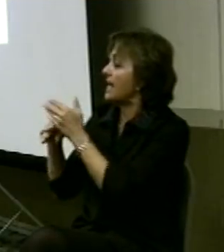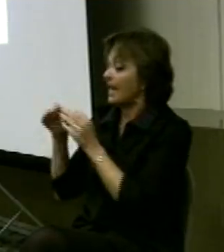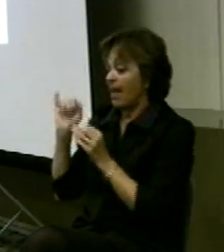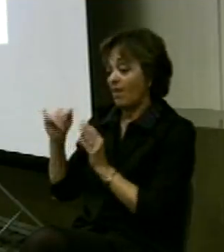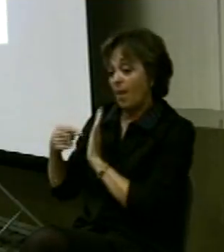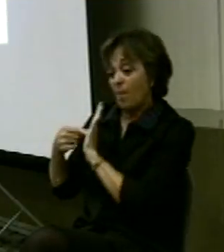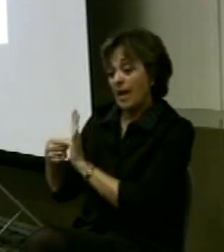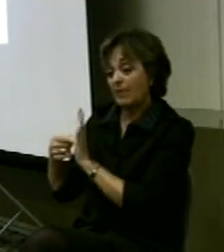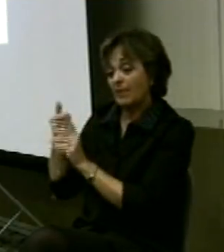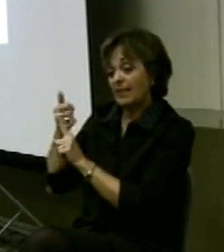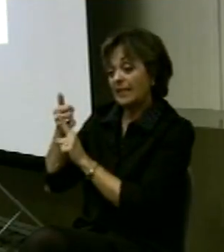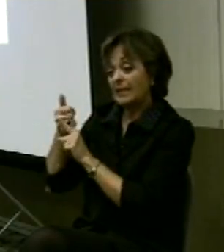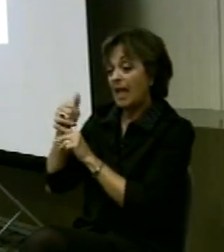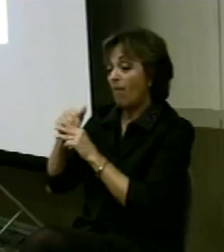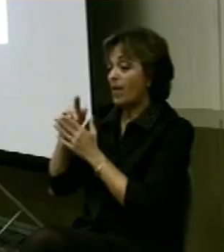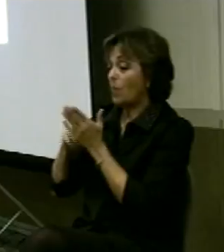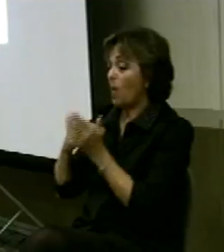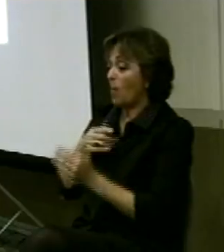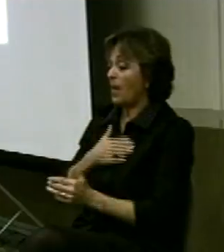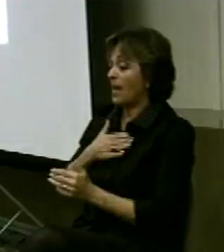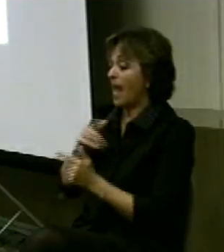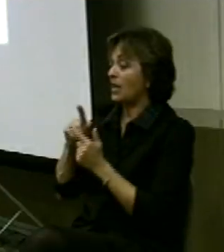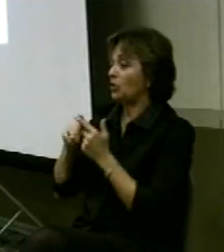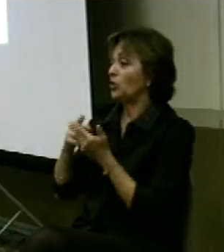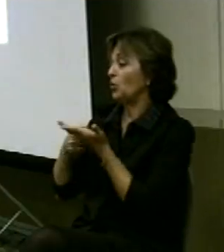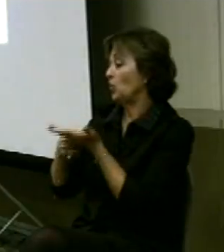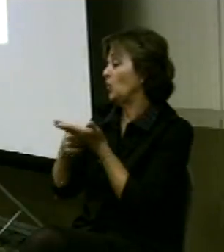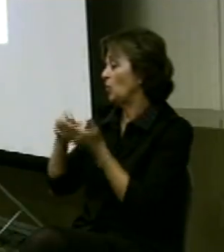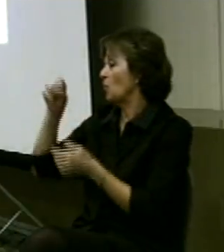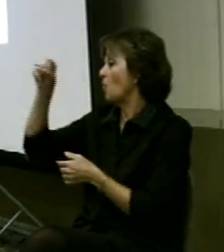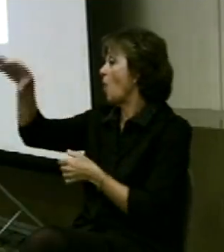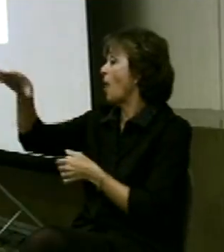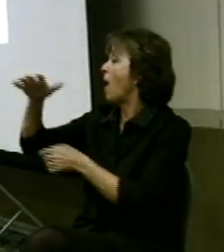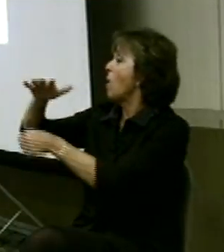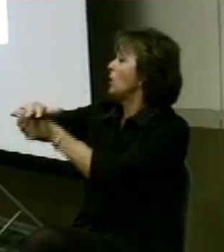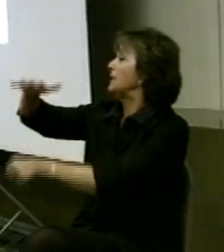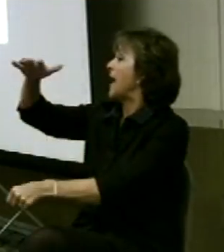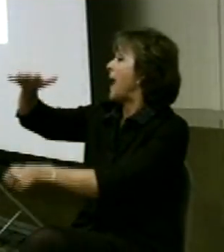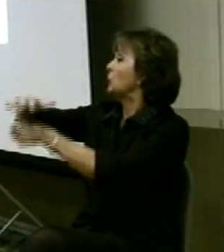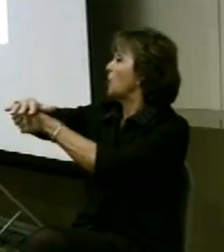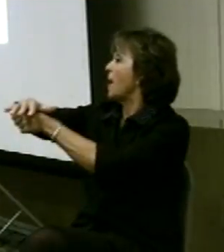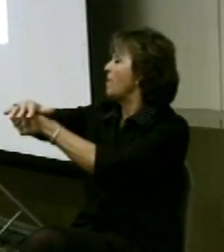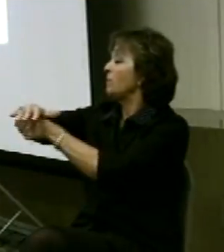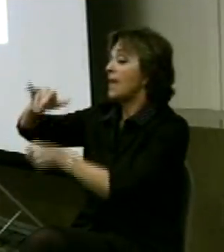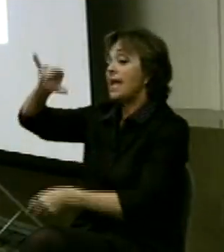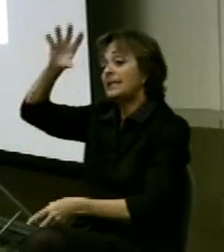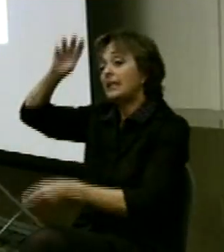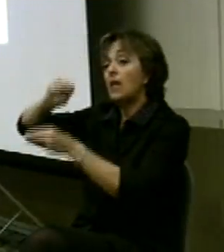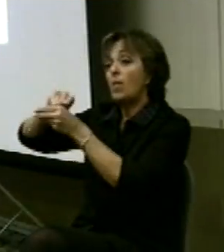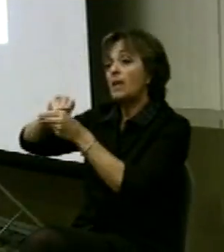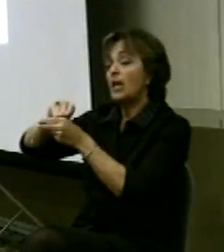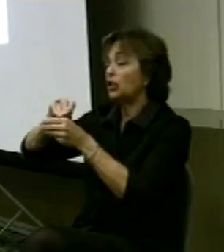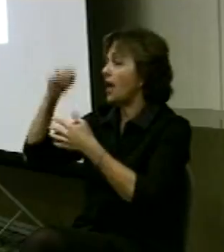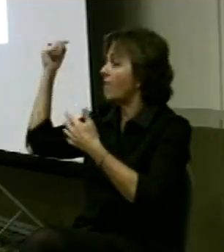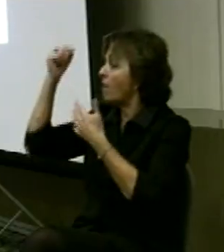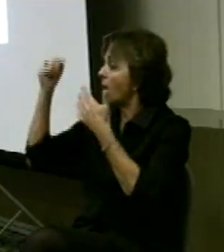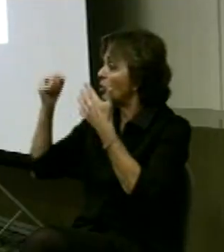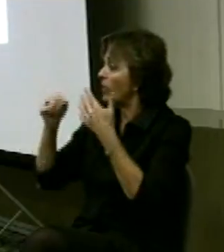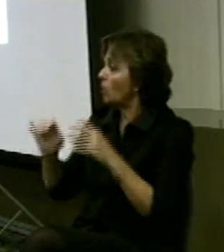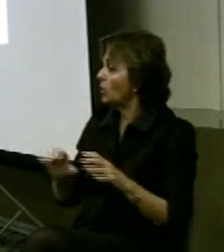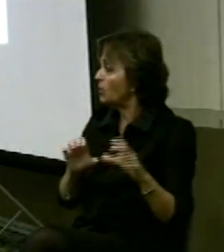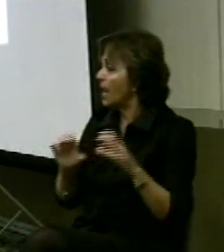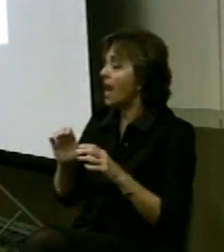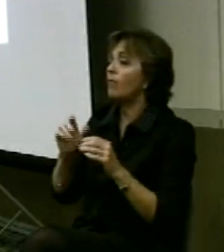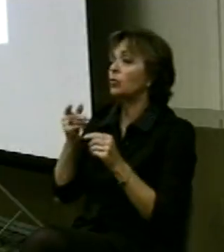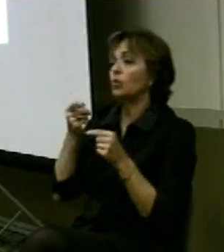manifested itself into what we like to throw around as the term of tantrum, and it was a culmination of a bunch of these behaviors over